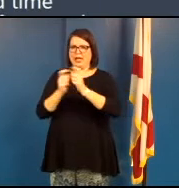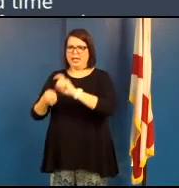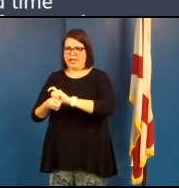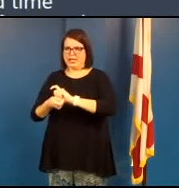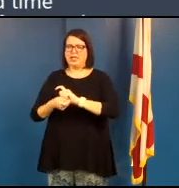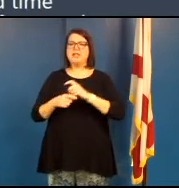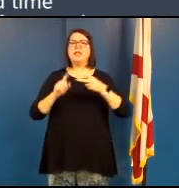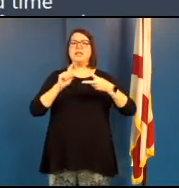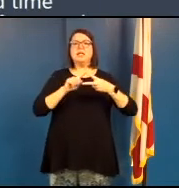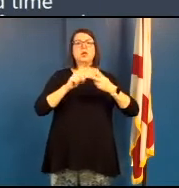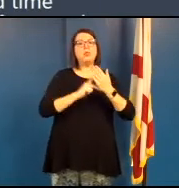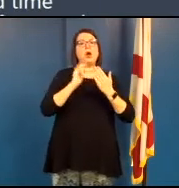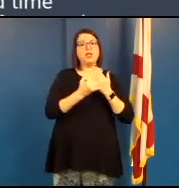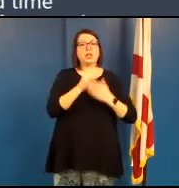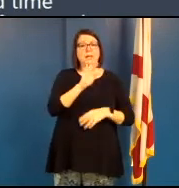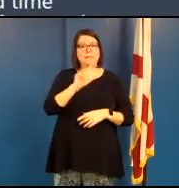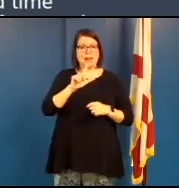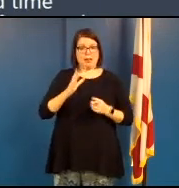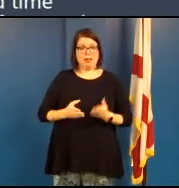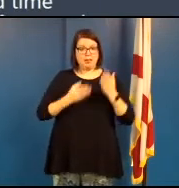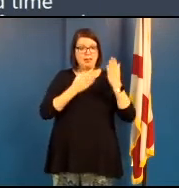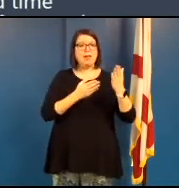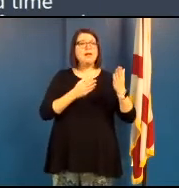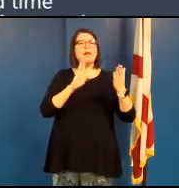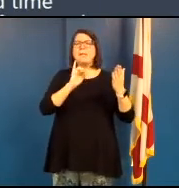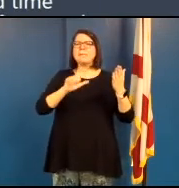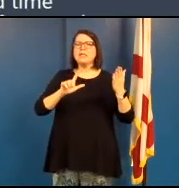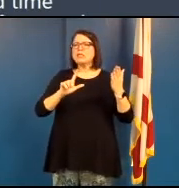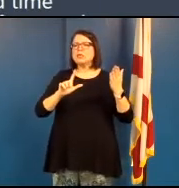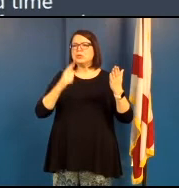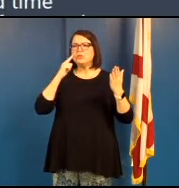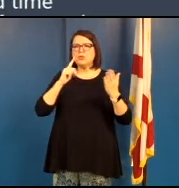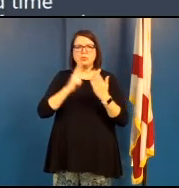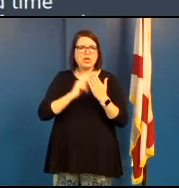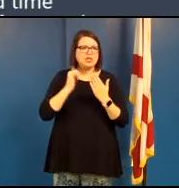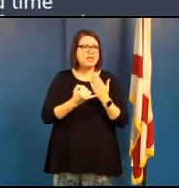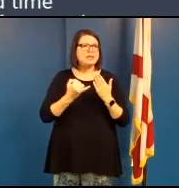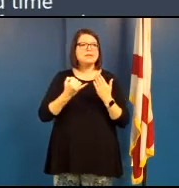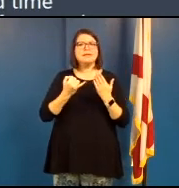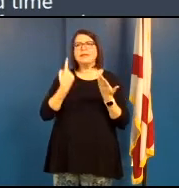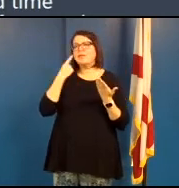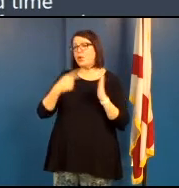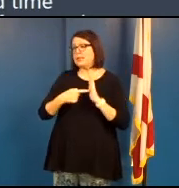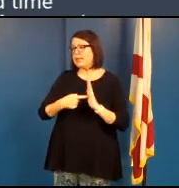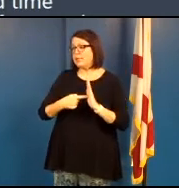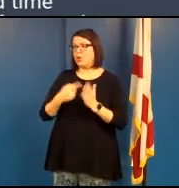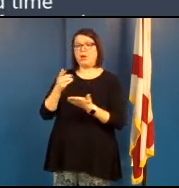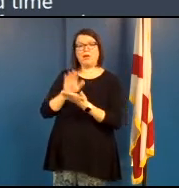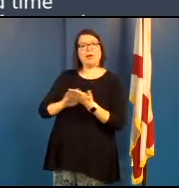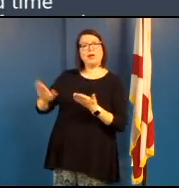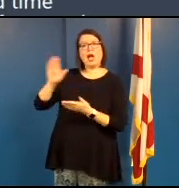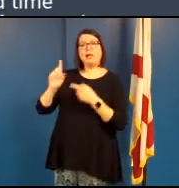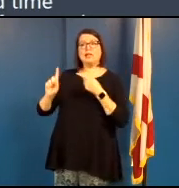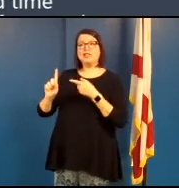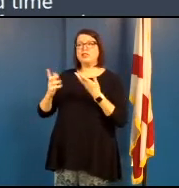appropriation projects bills are required for projects for colleges, for example, on what you want to